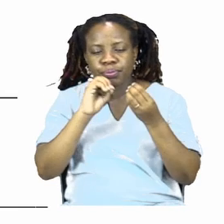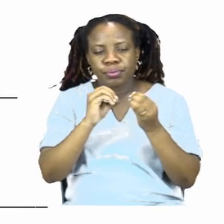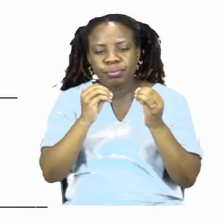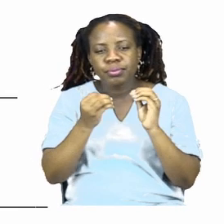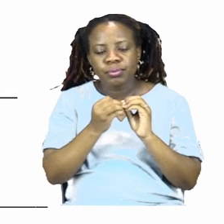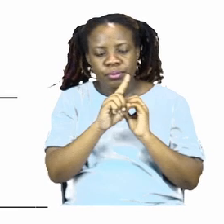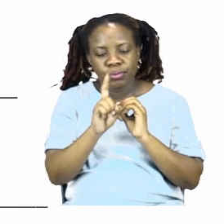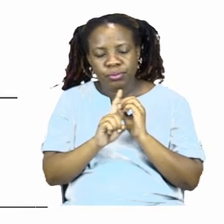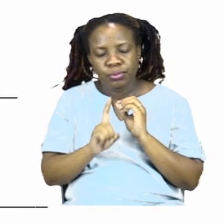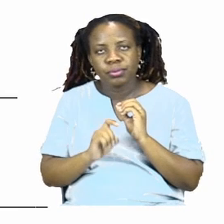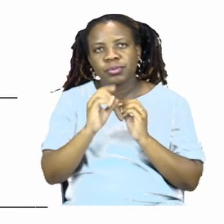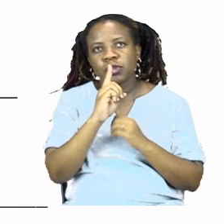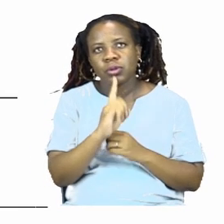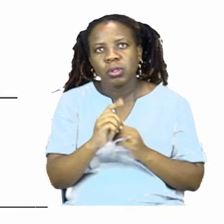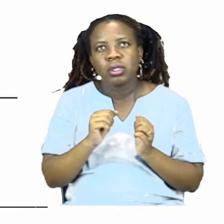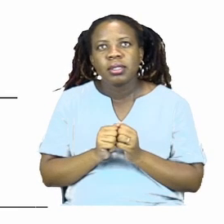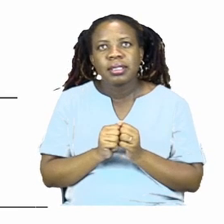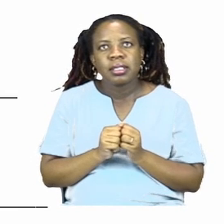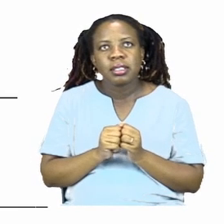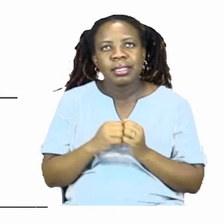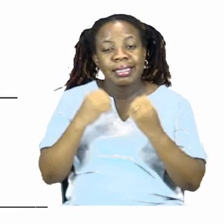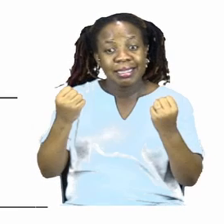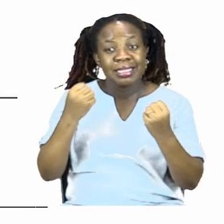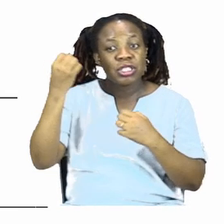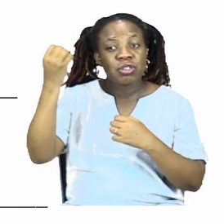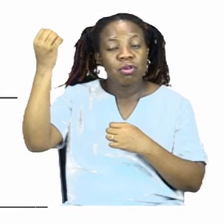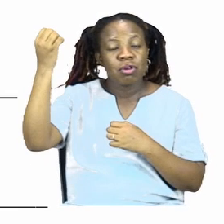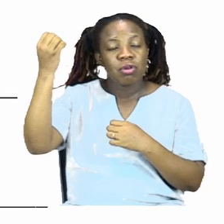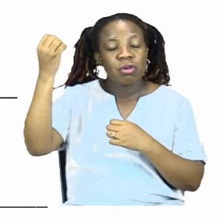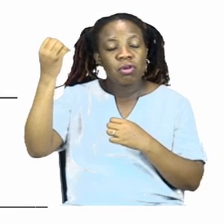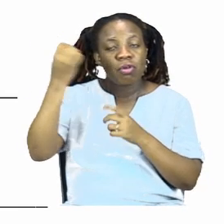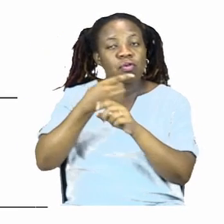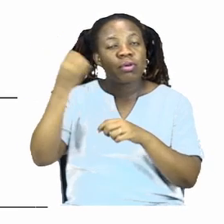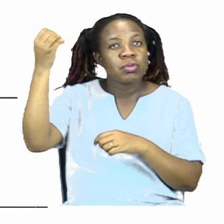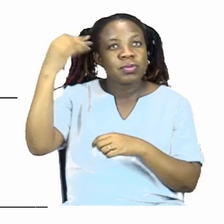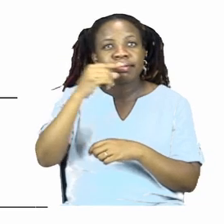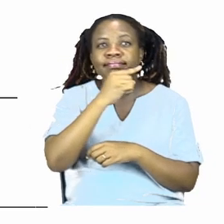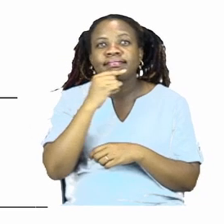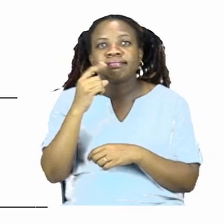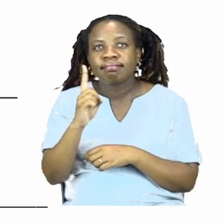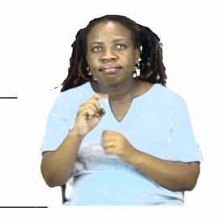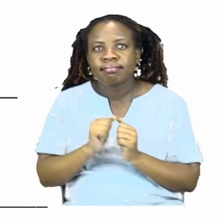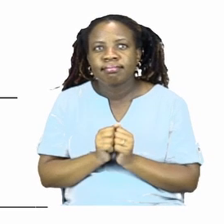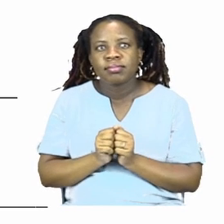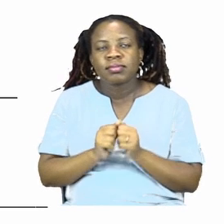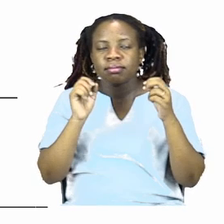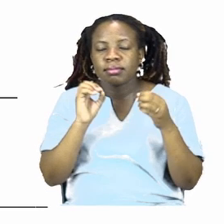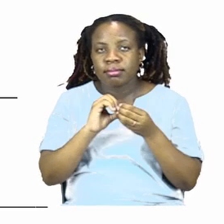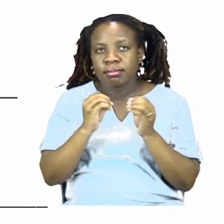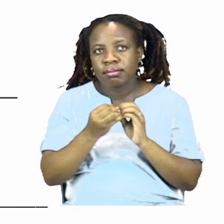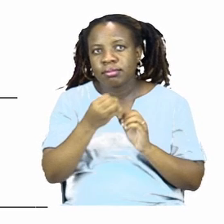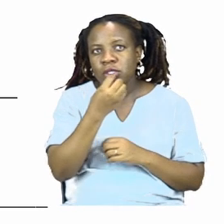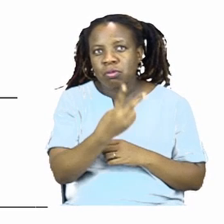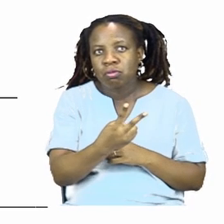call the energy from the sun? Number 2, who uses the energy from the sun?